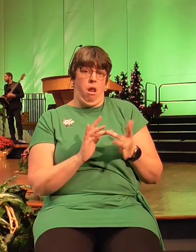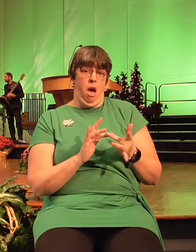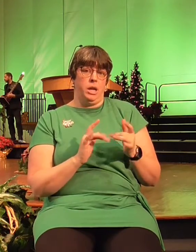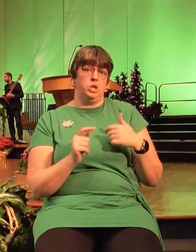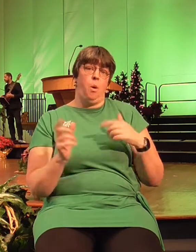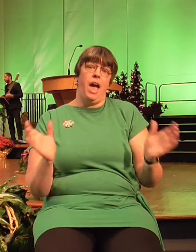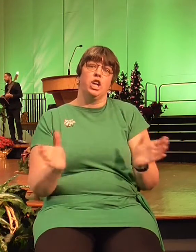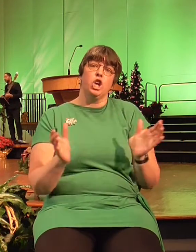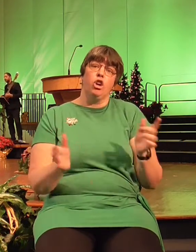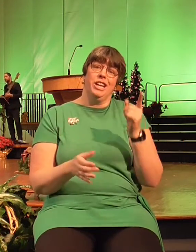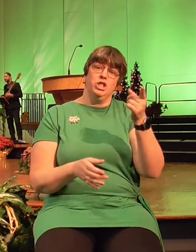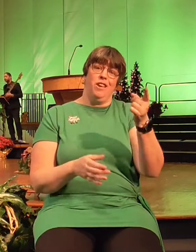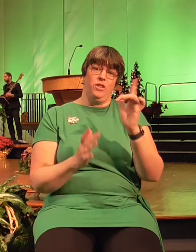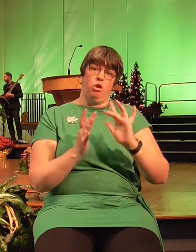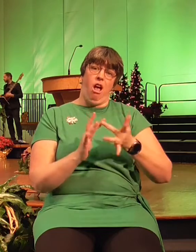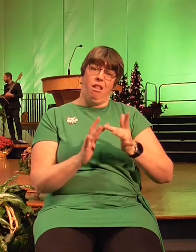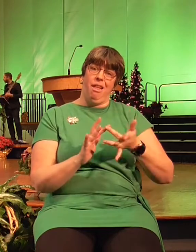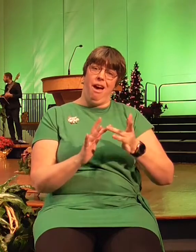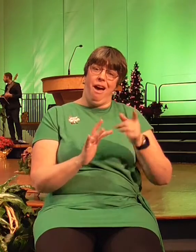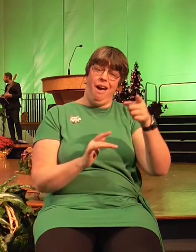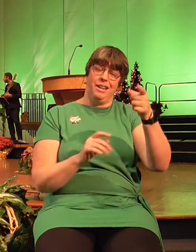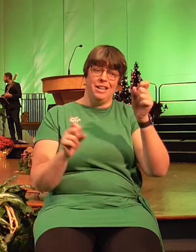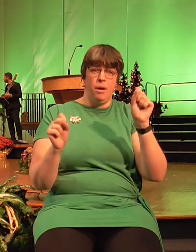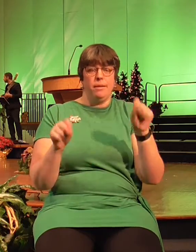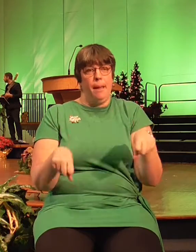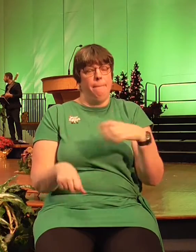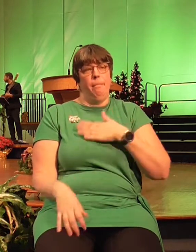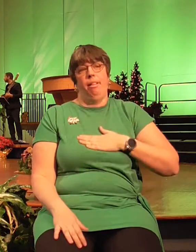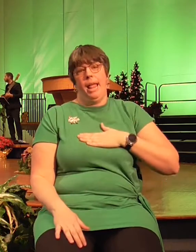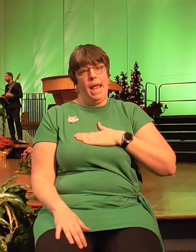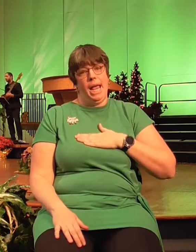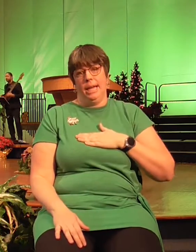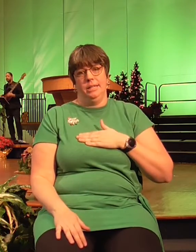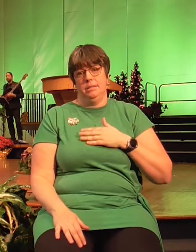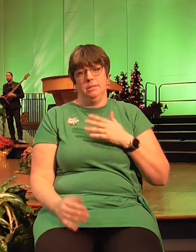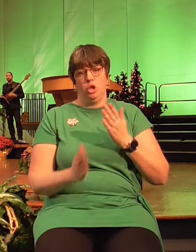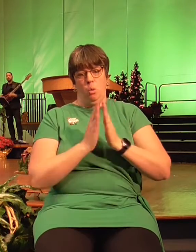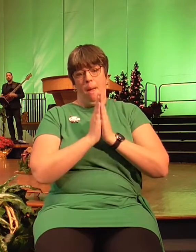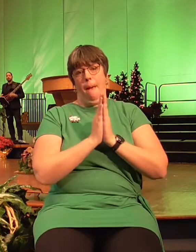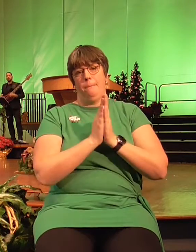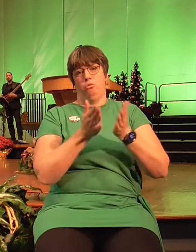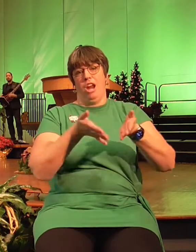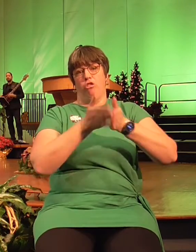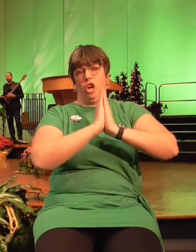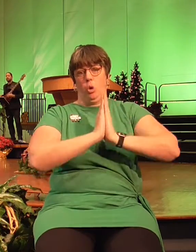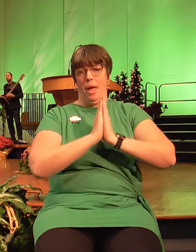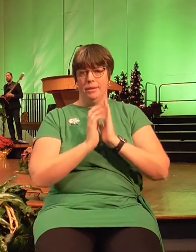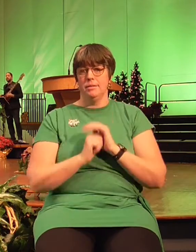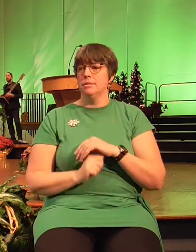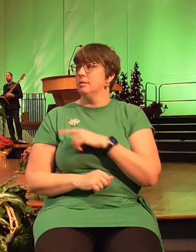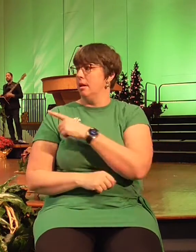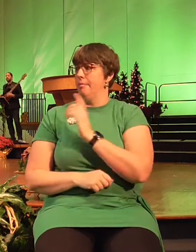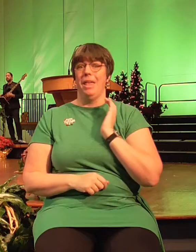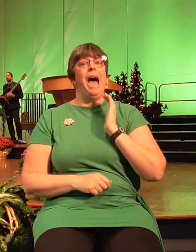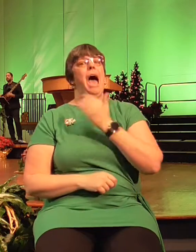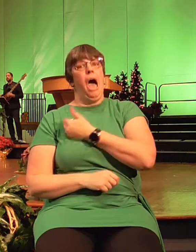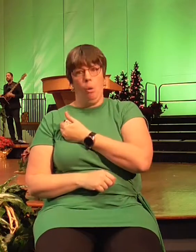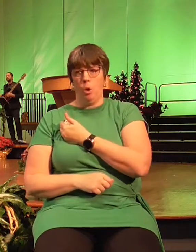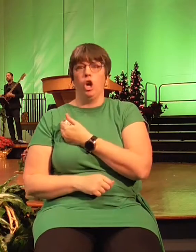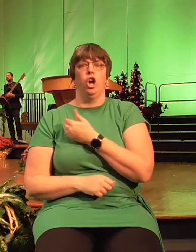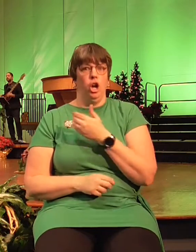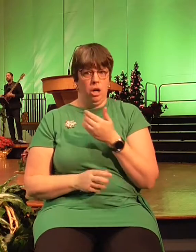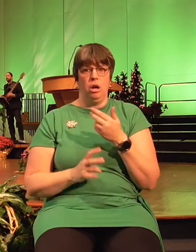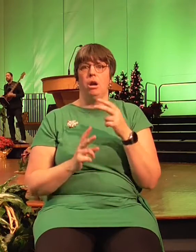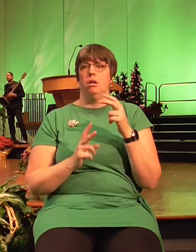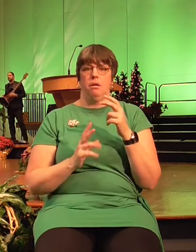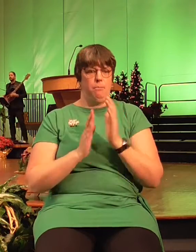So I encourage our online viewers to please put in your prayer request. Our practitioners truly are